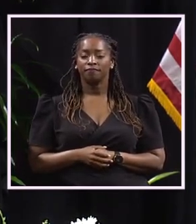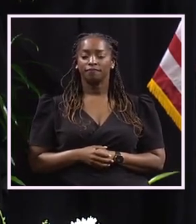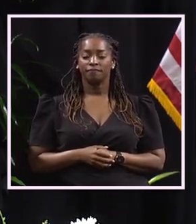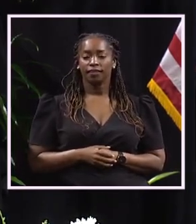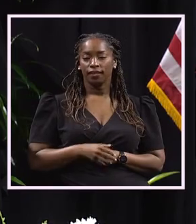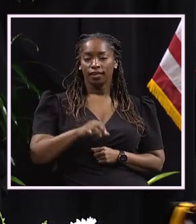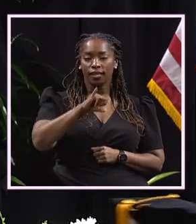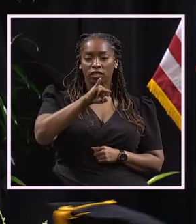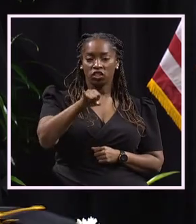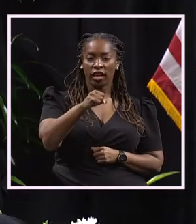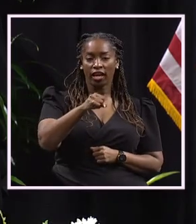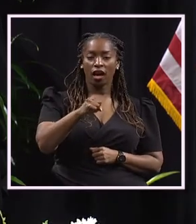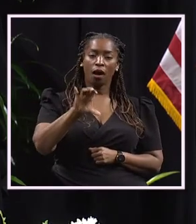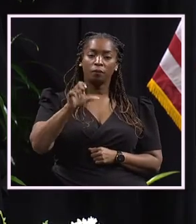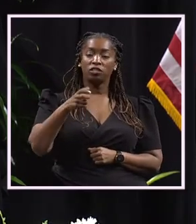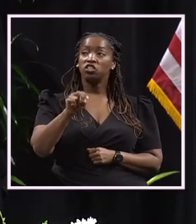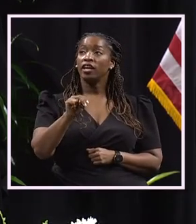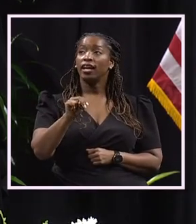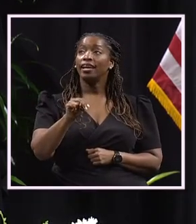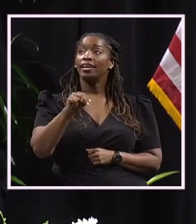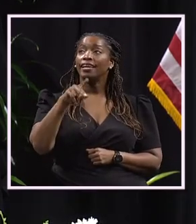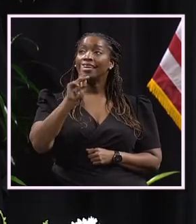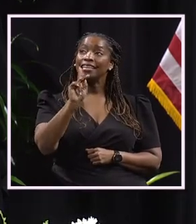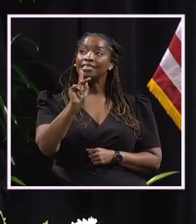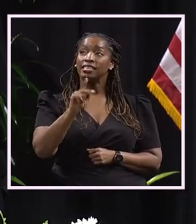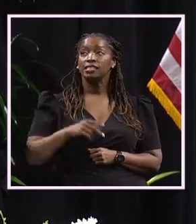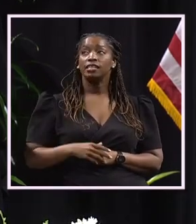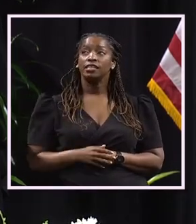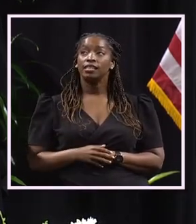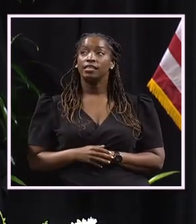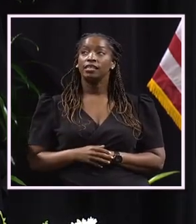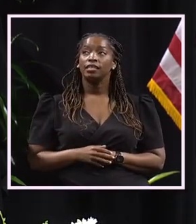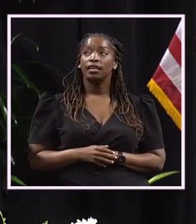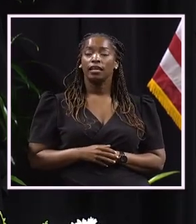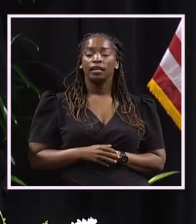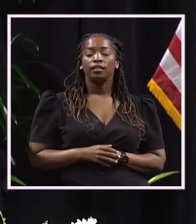Jacob J. Pinsinski, cum laude.